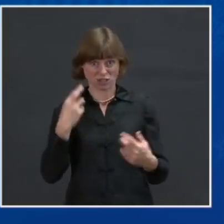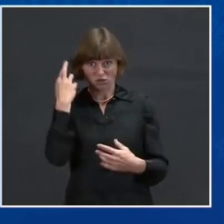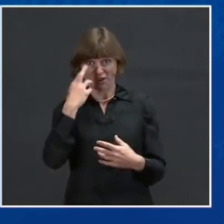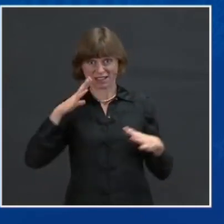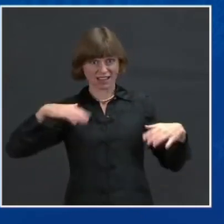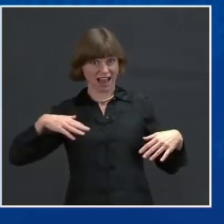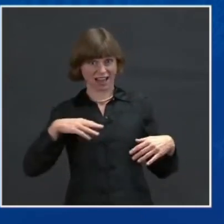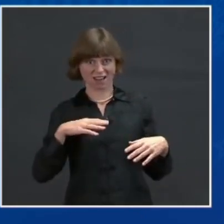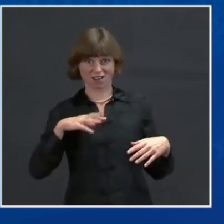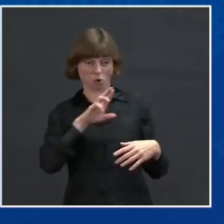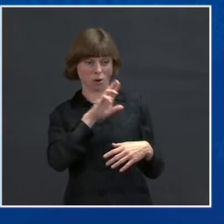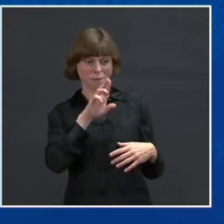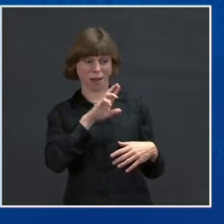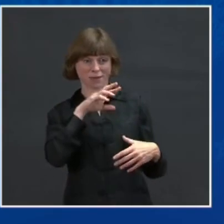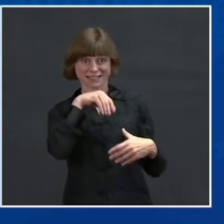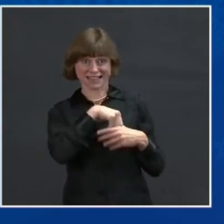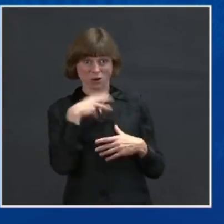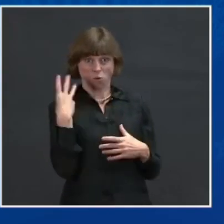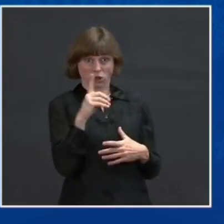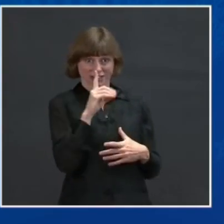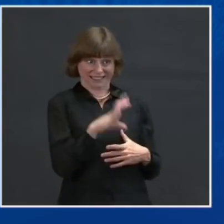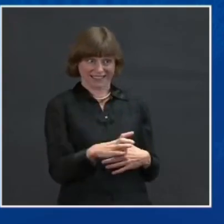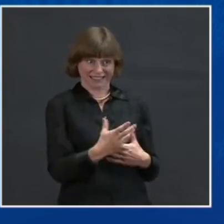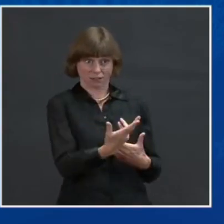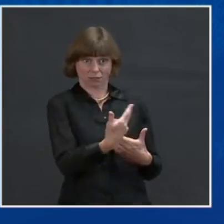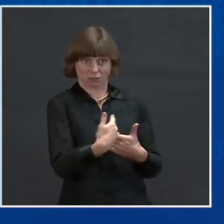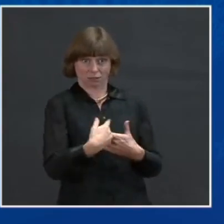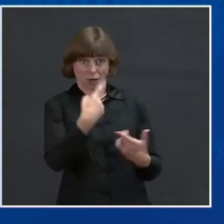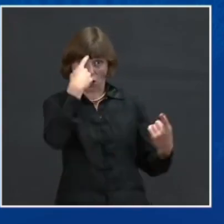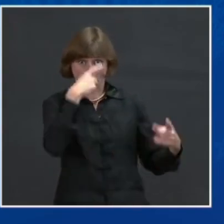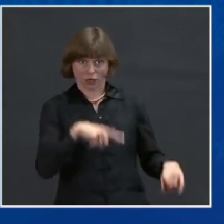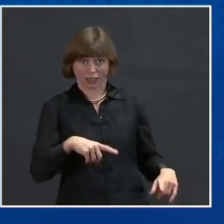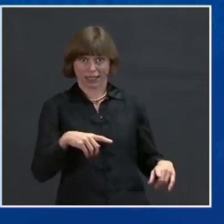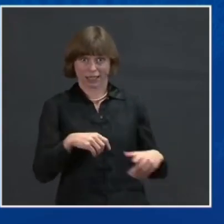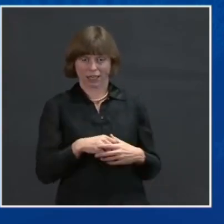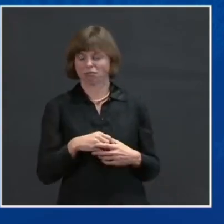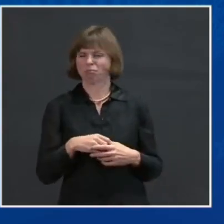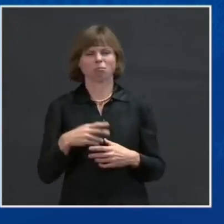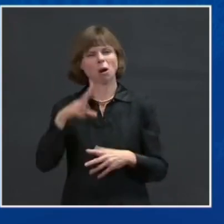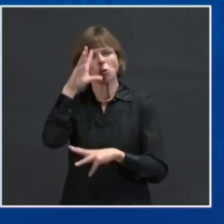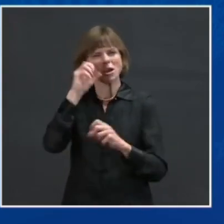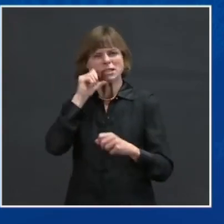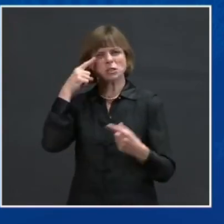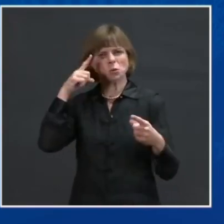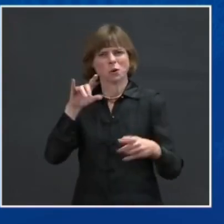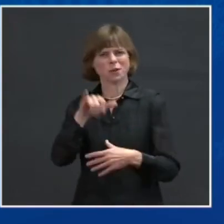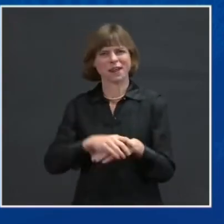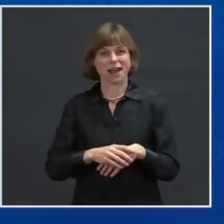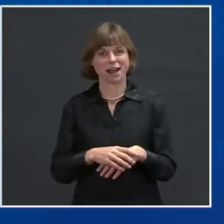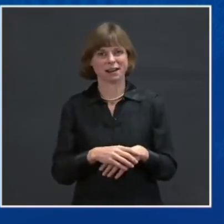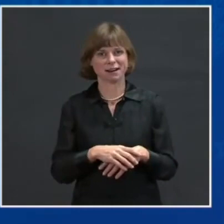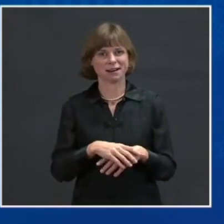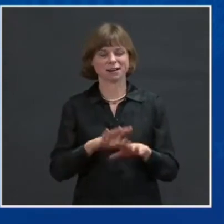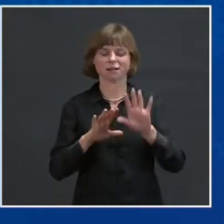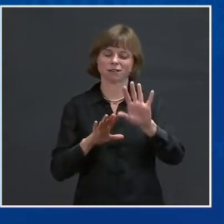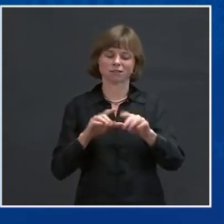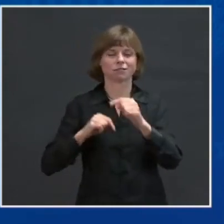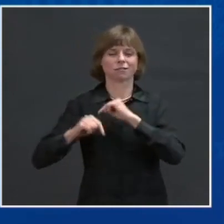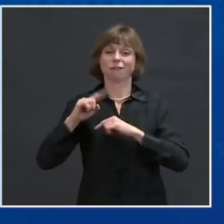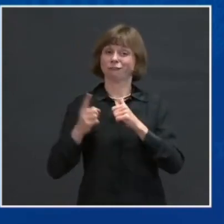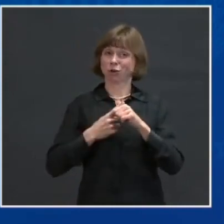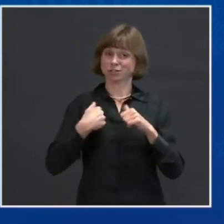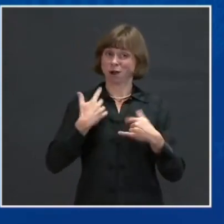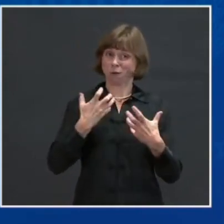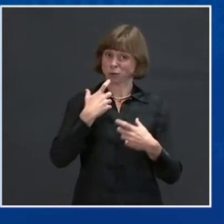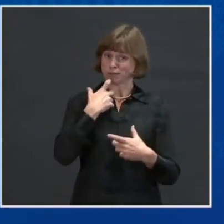board? He certainly wouldn't agree with that. I would say that the president's view of the package,